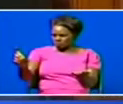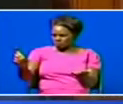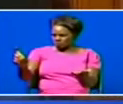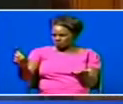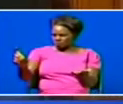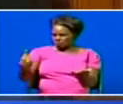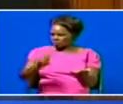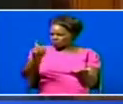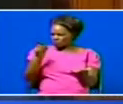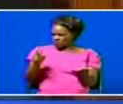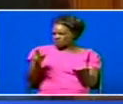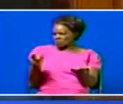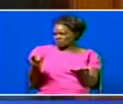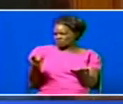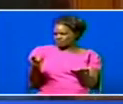And with that question,